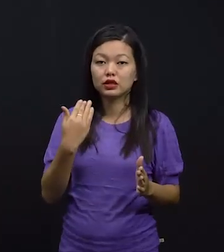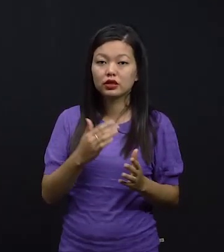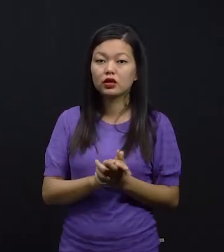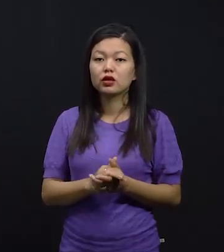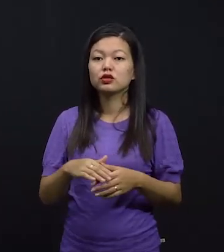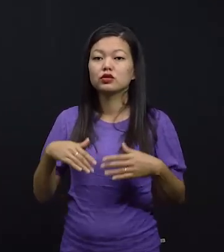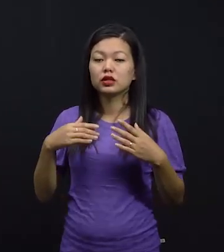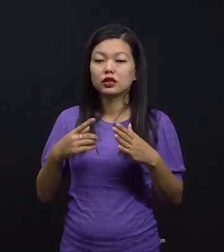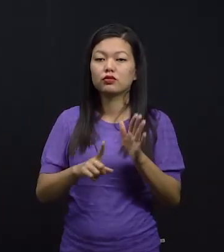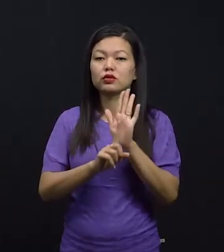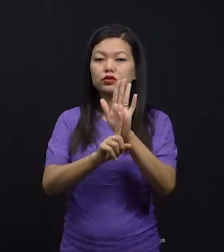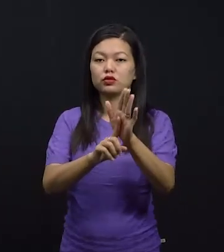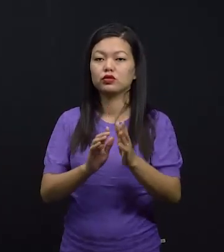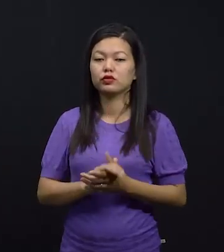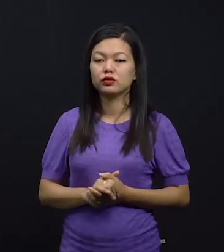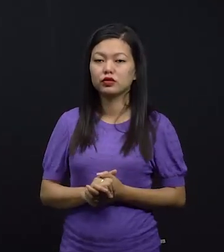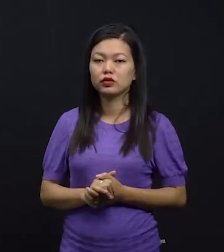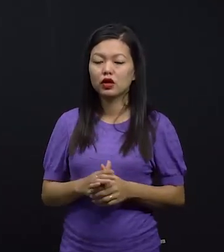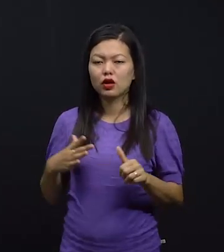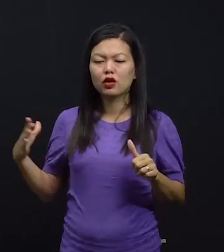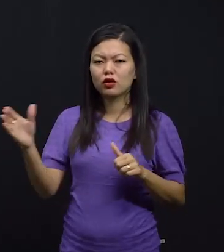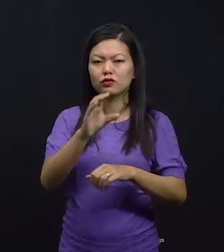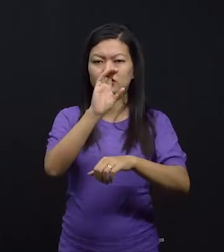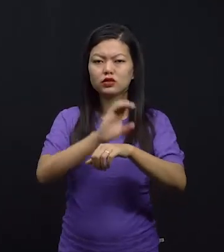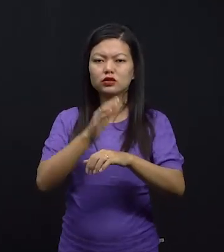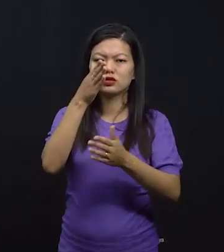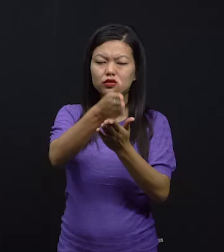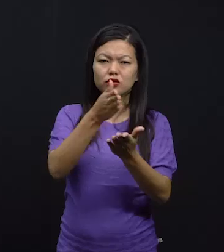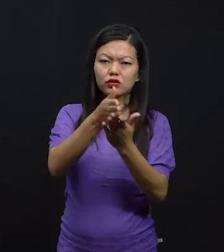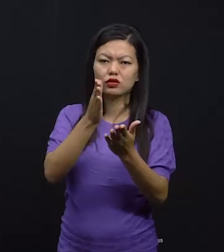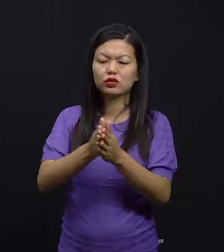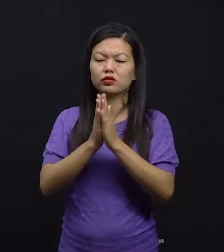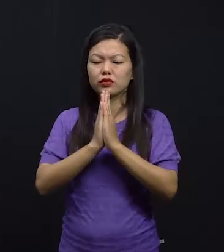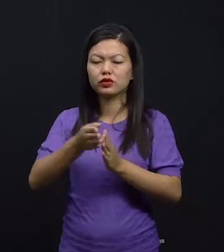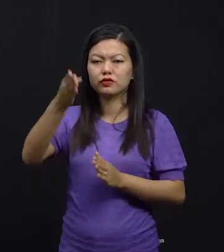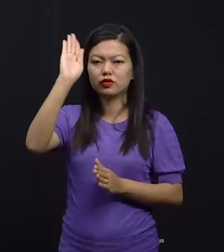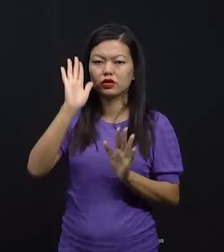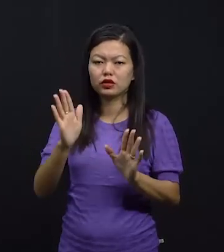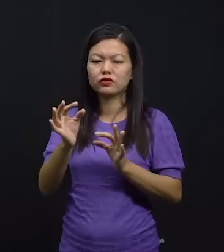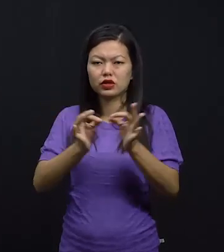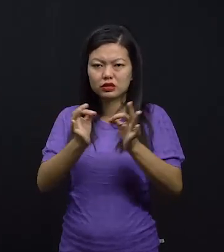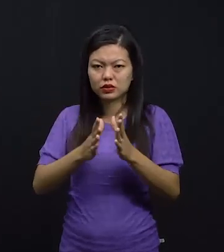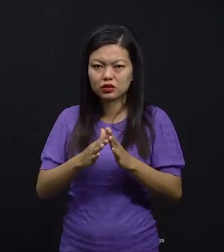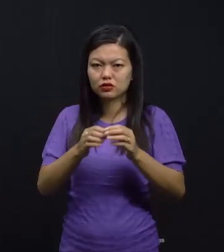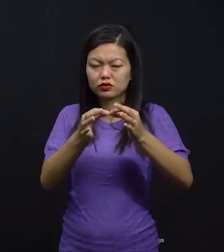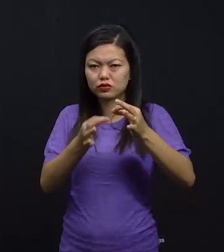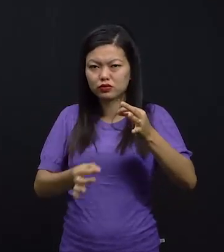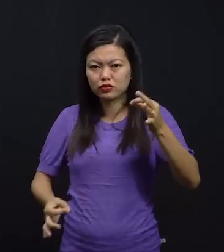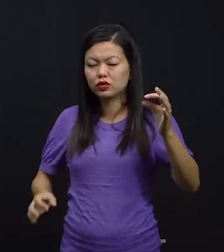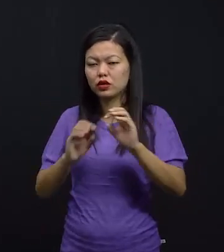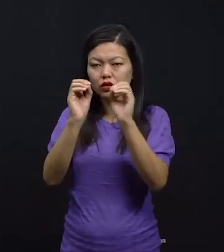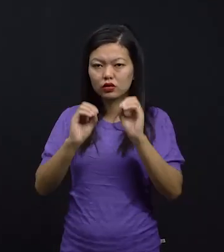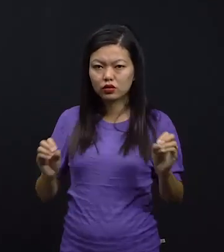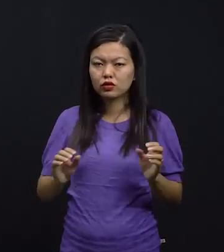be discussing about all these things again. We know the sacrifices we have been discussing, but since this is a secular topic, I will not be dealing with